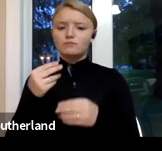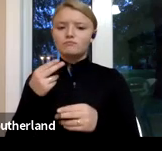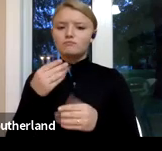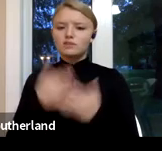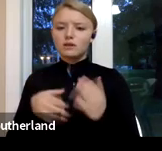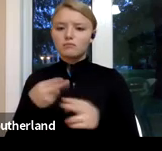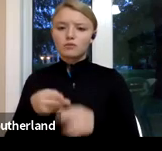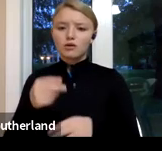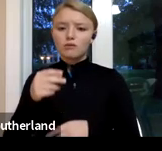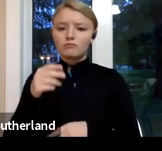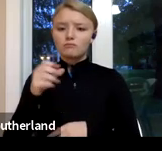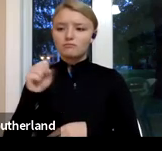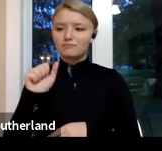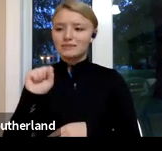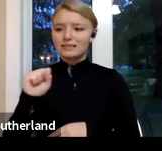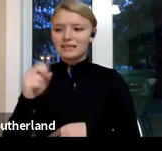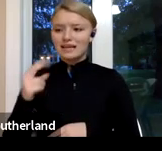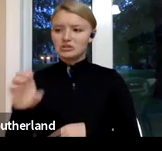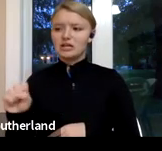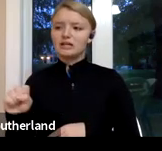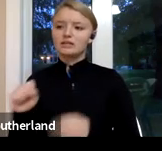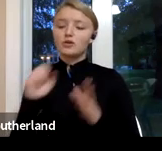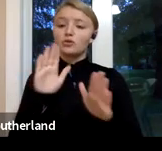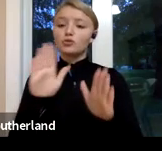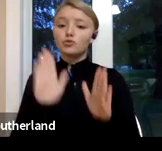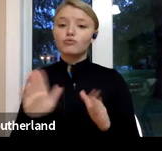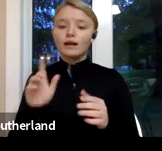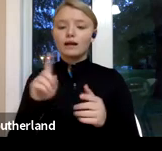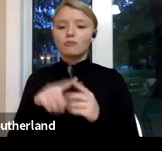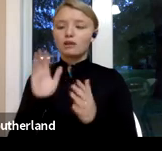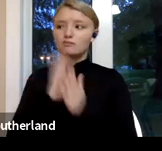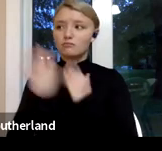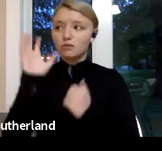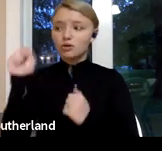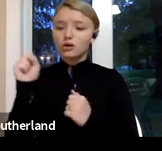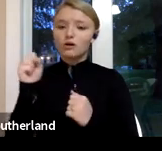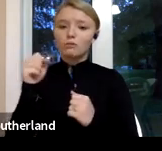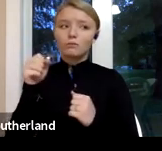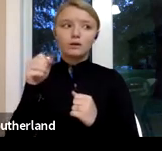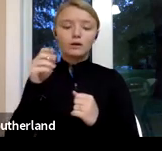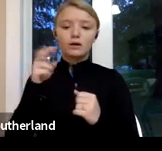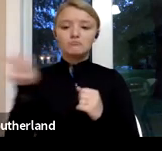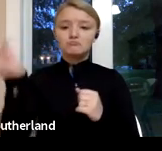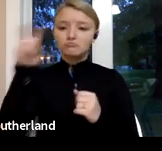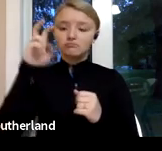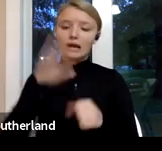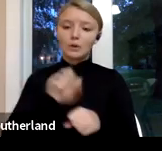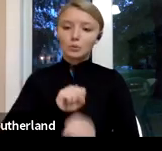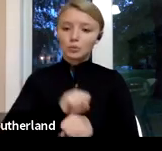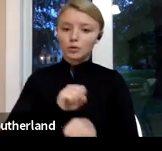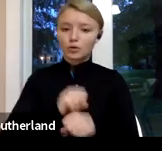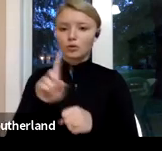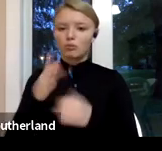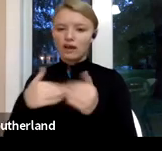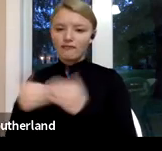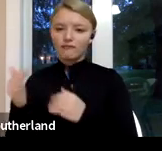sachets. They are great when you're on the go. If you're out and about, if you're at work, you're shuttling kids